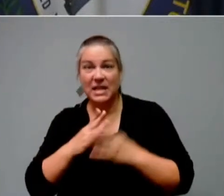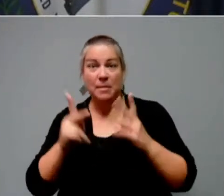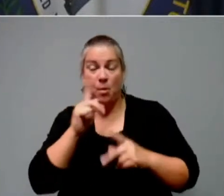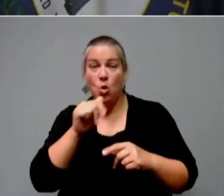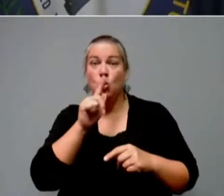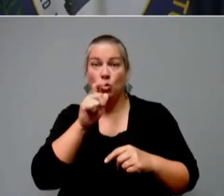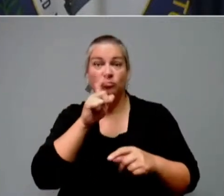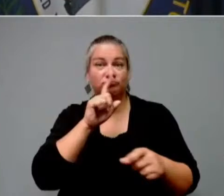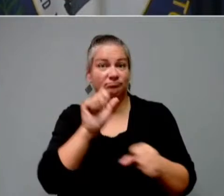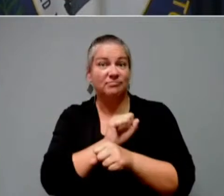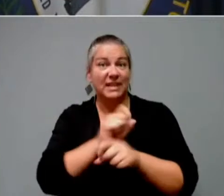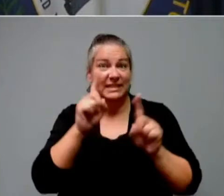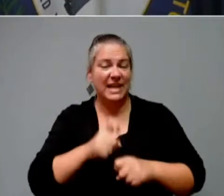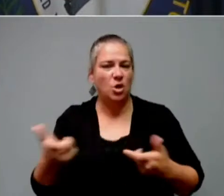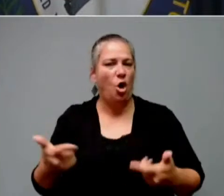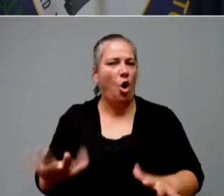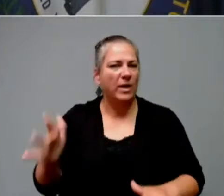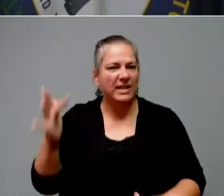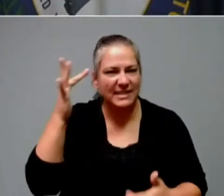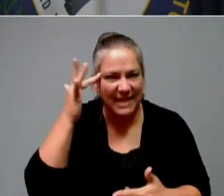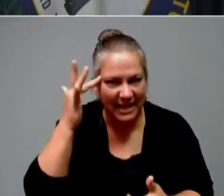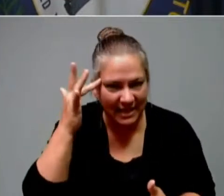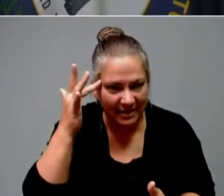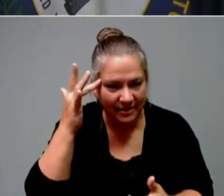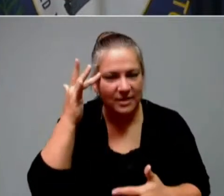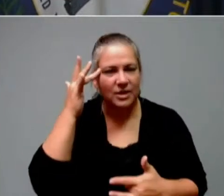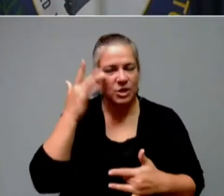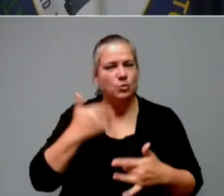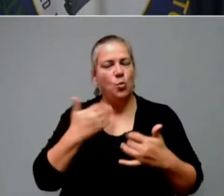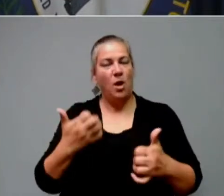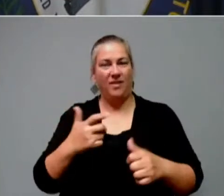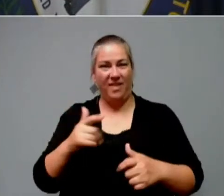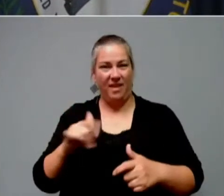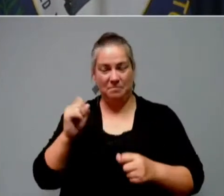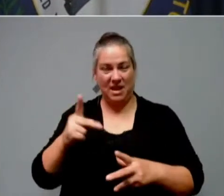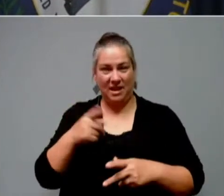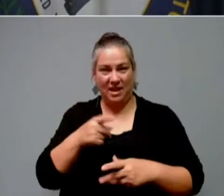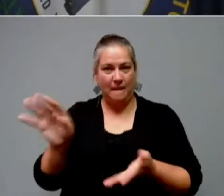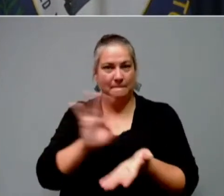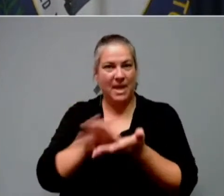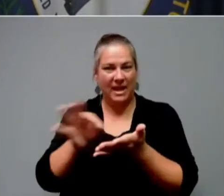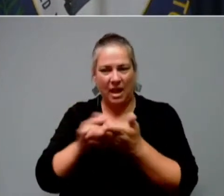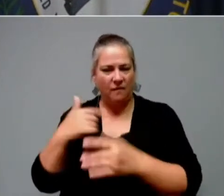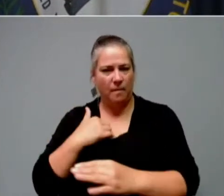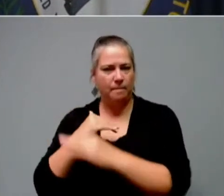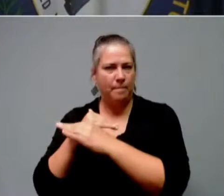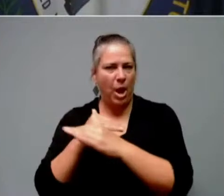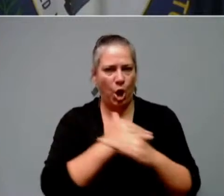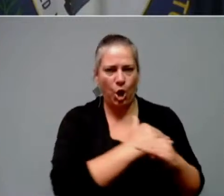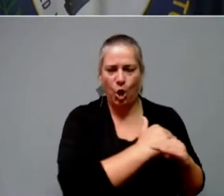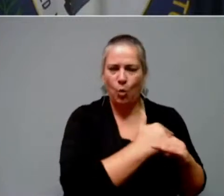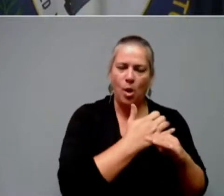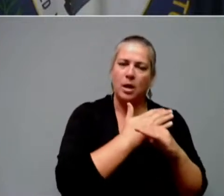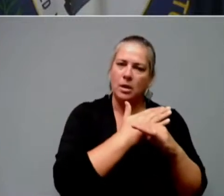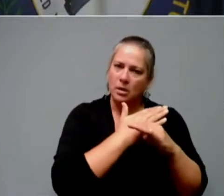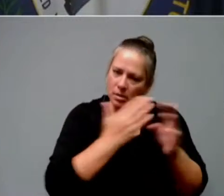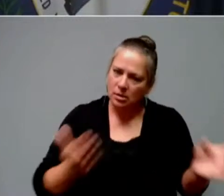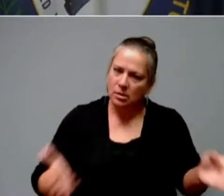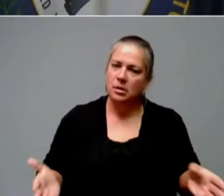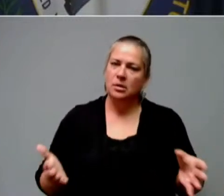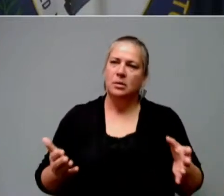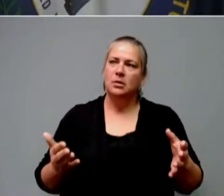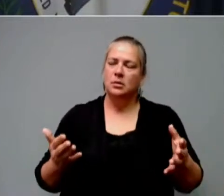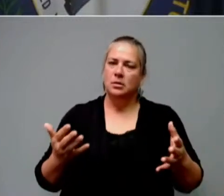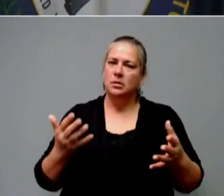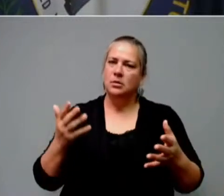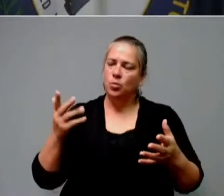We are working to remove that barriers in our Medicaid population and working with insurers to try to get back to a practice